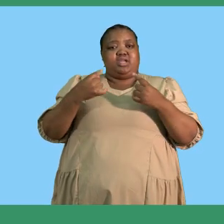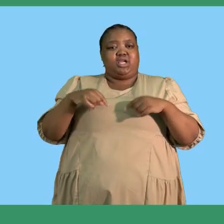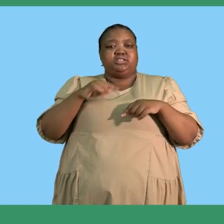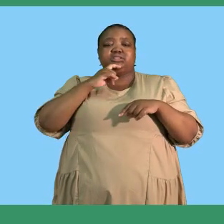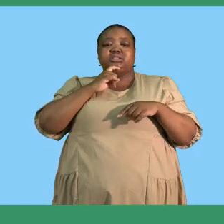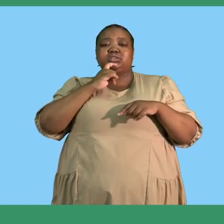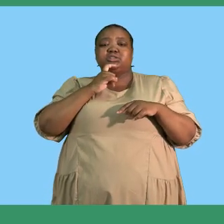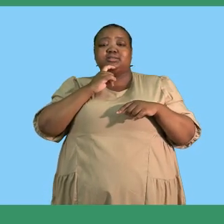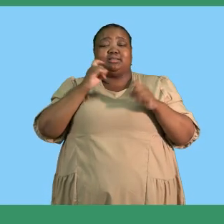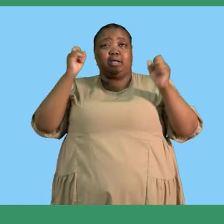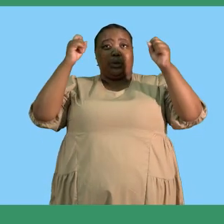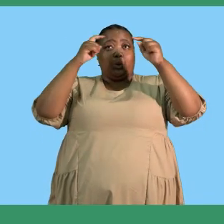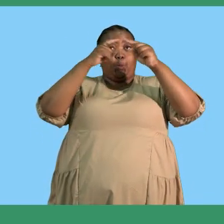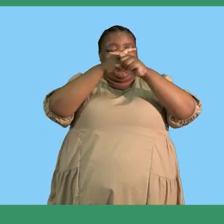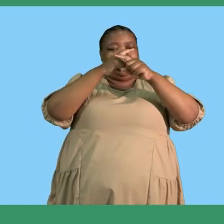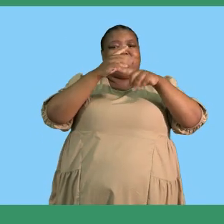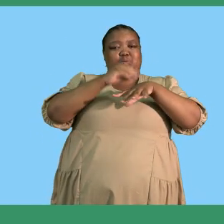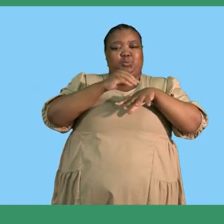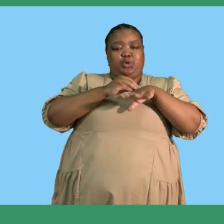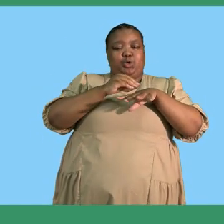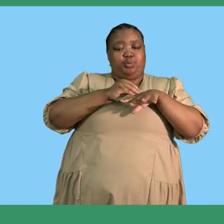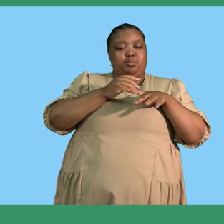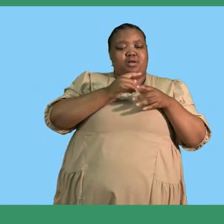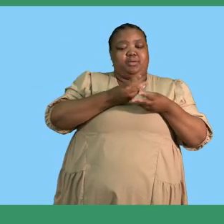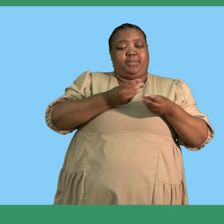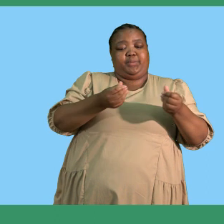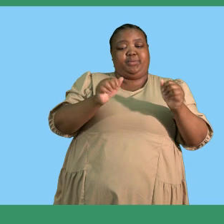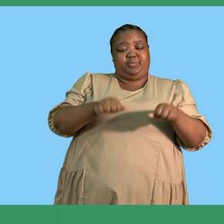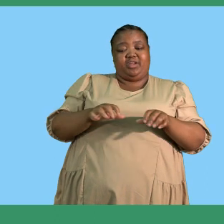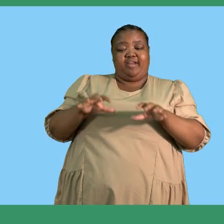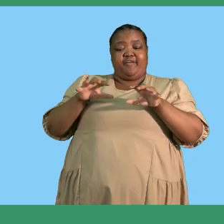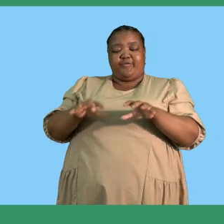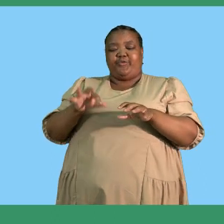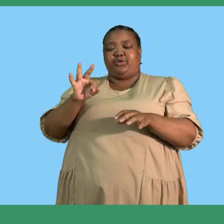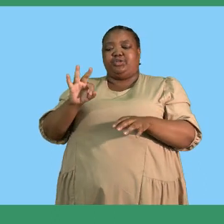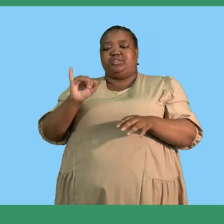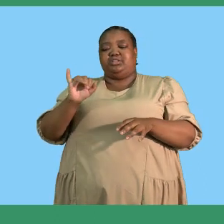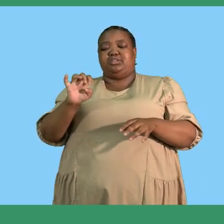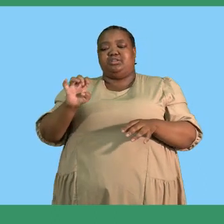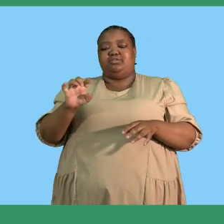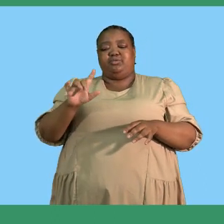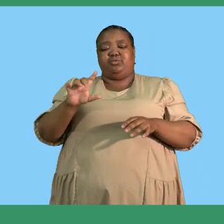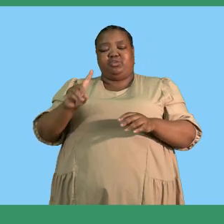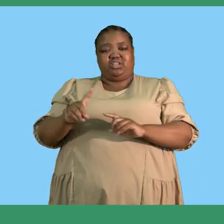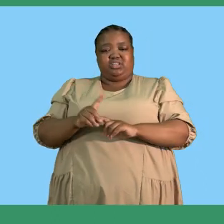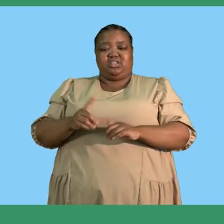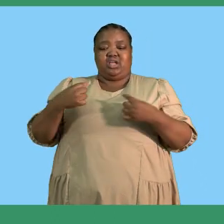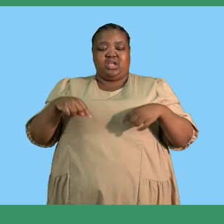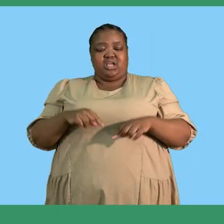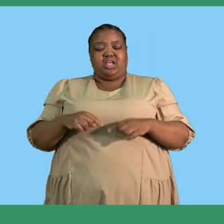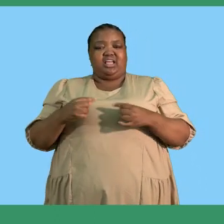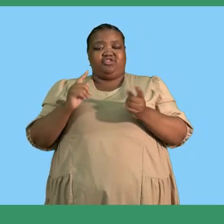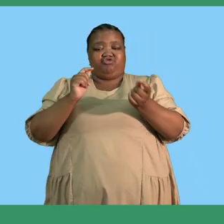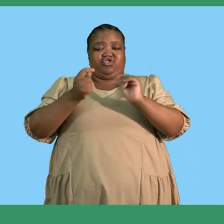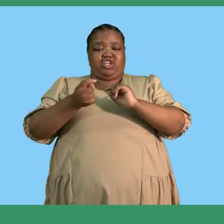to solve complex problems, whereas with force field, we want to implement